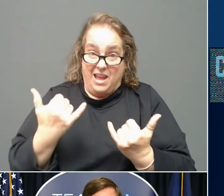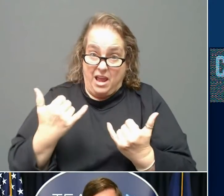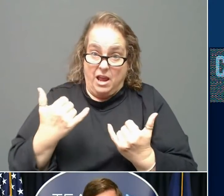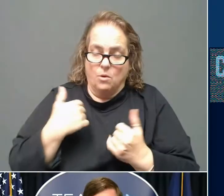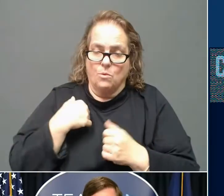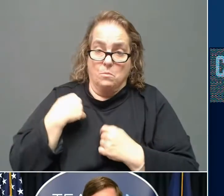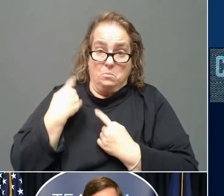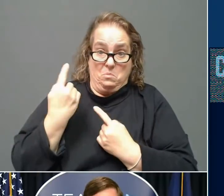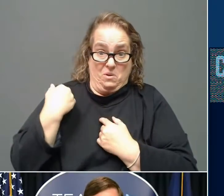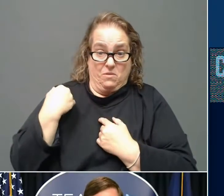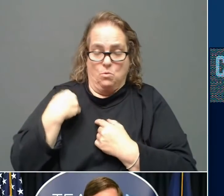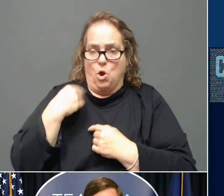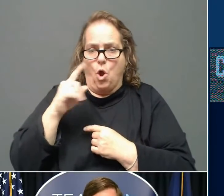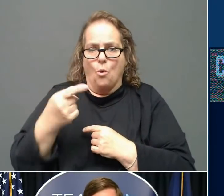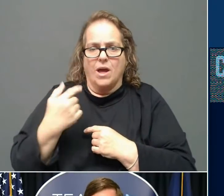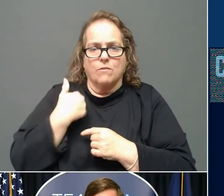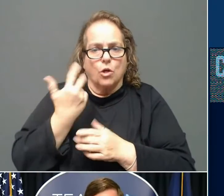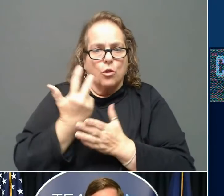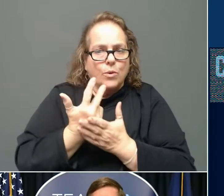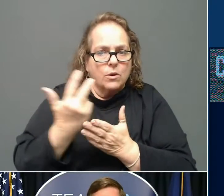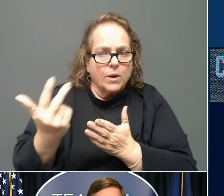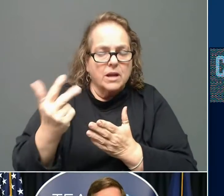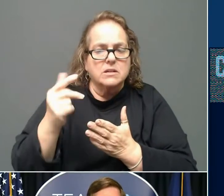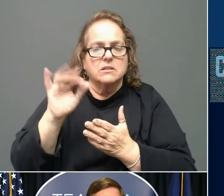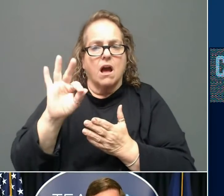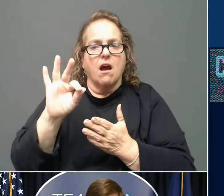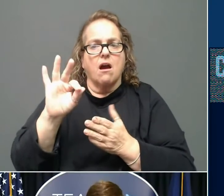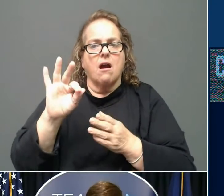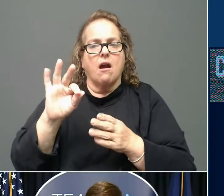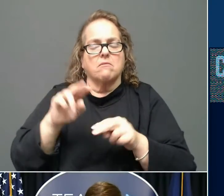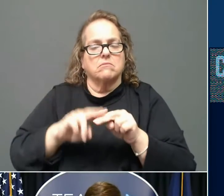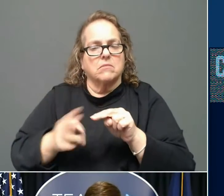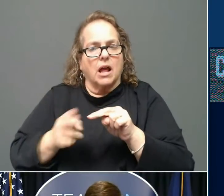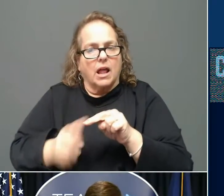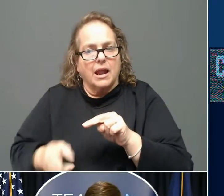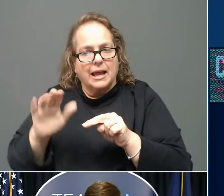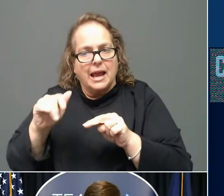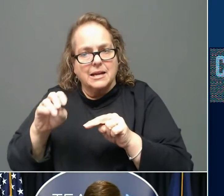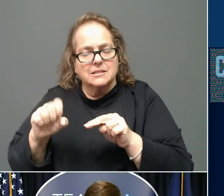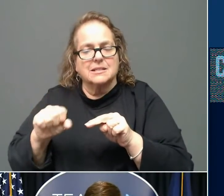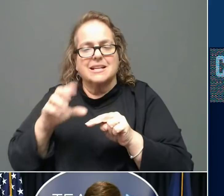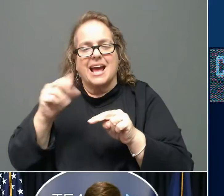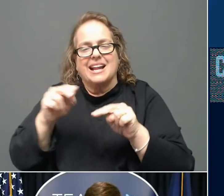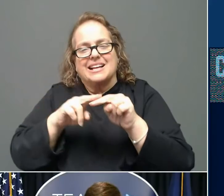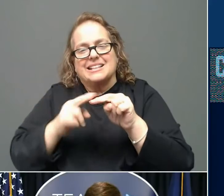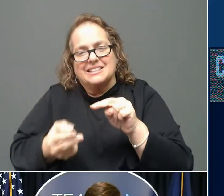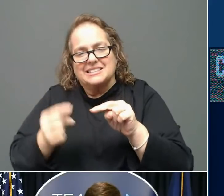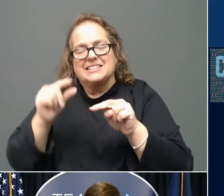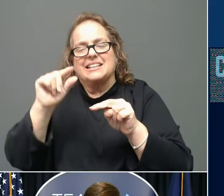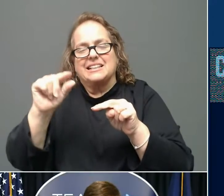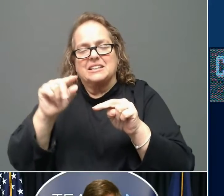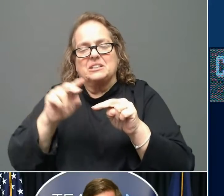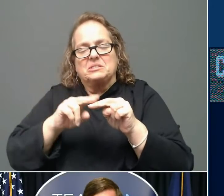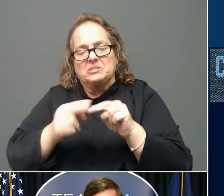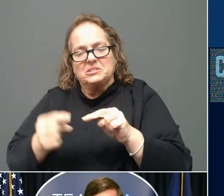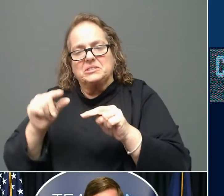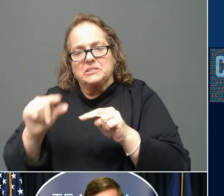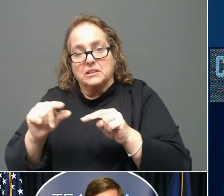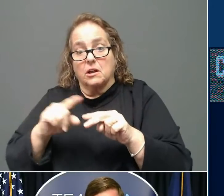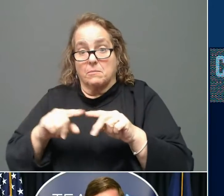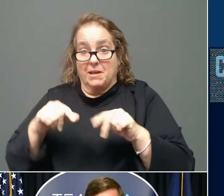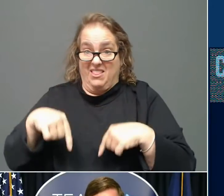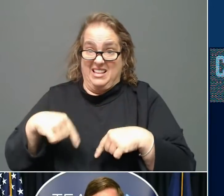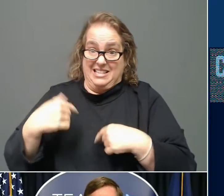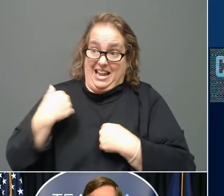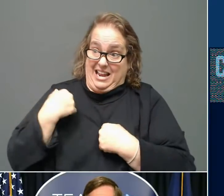of consecutive decline in cases, and the decline wasn't as significant. This last